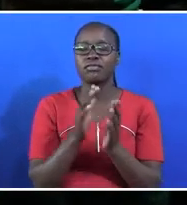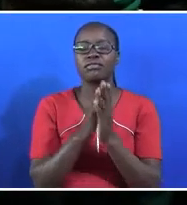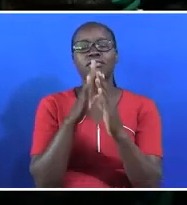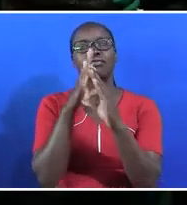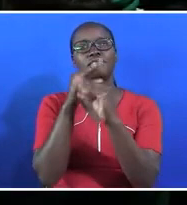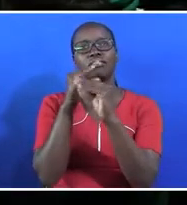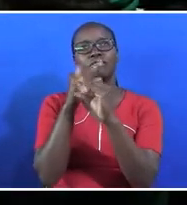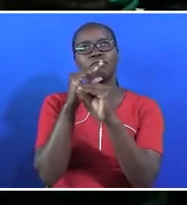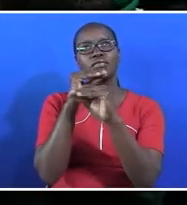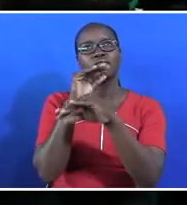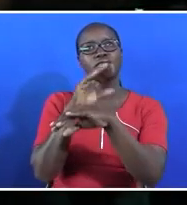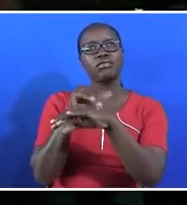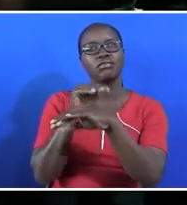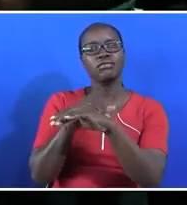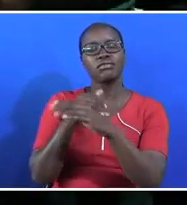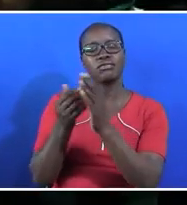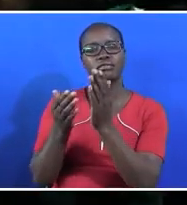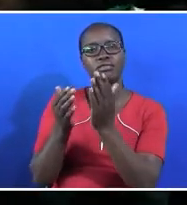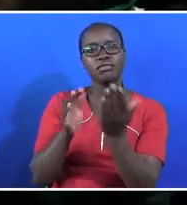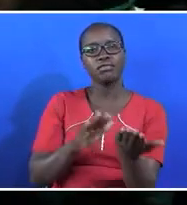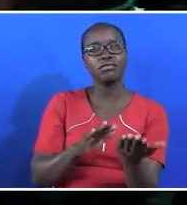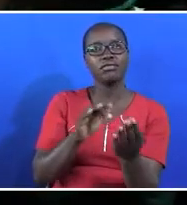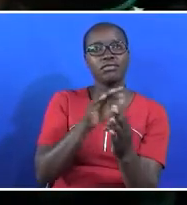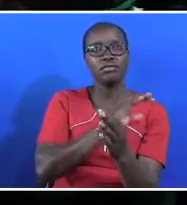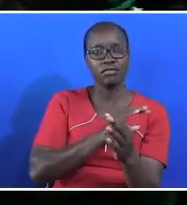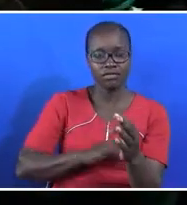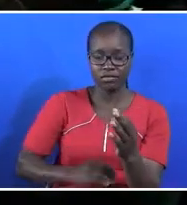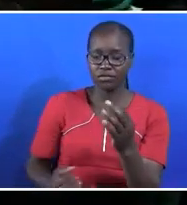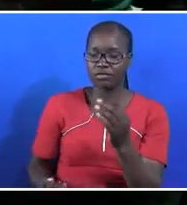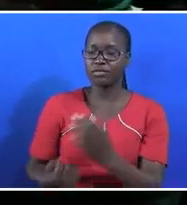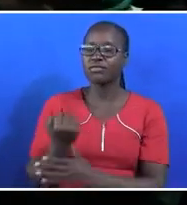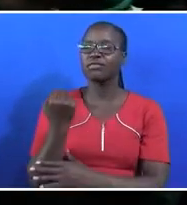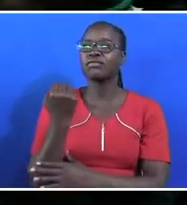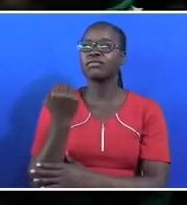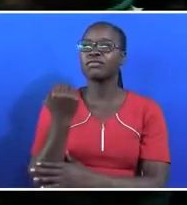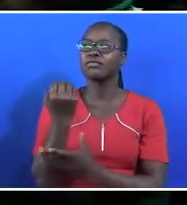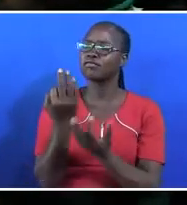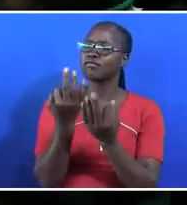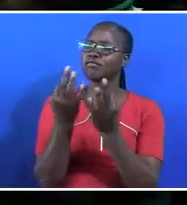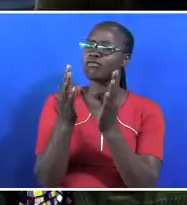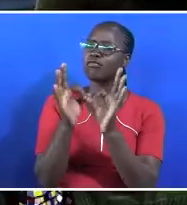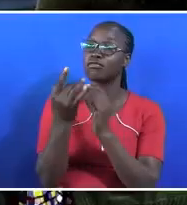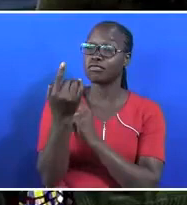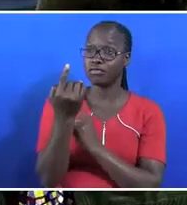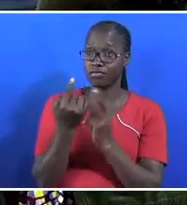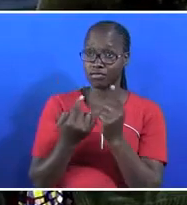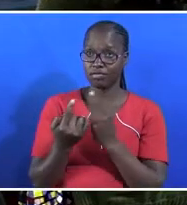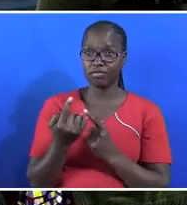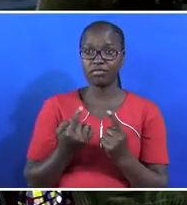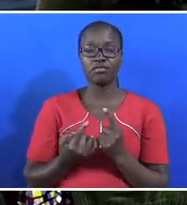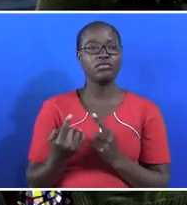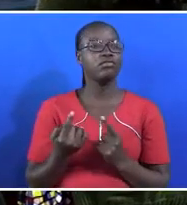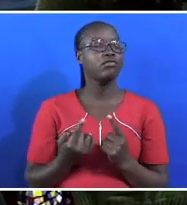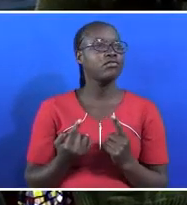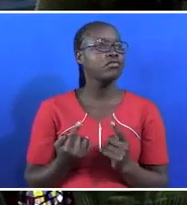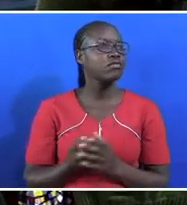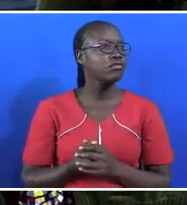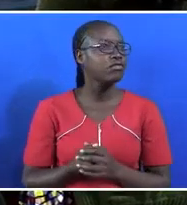trump he will call and the dead in Christ will rise. Break free and come. Break free and